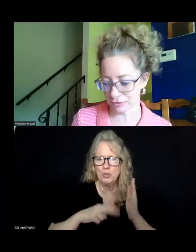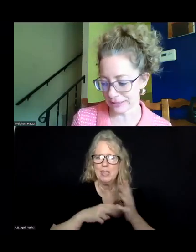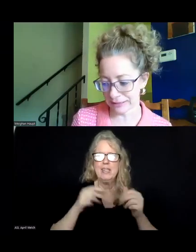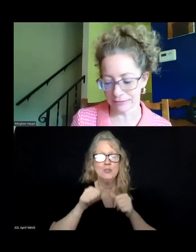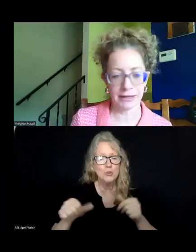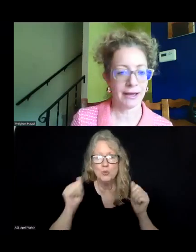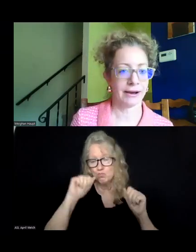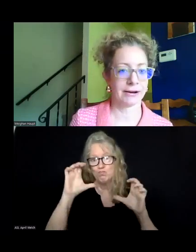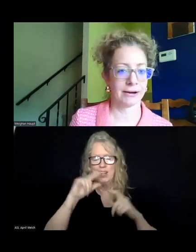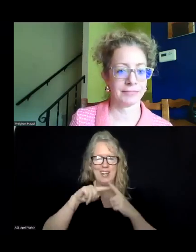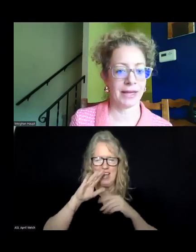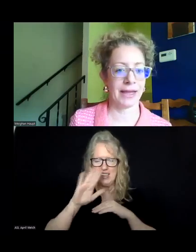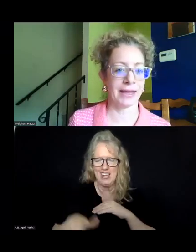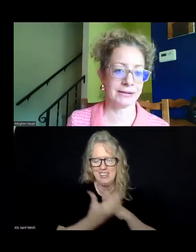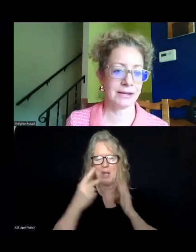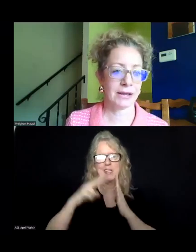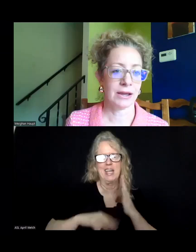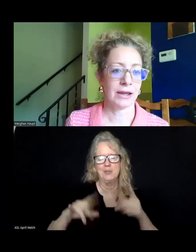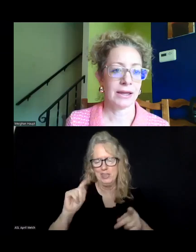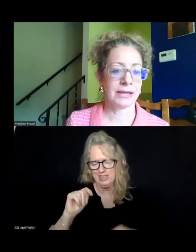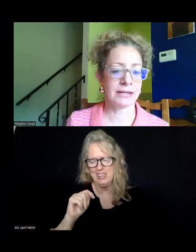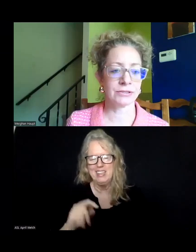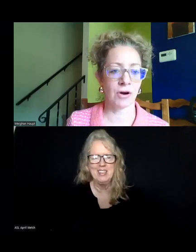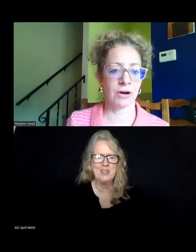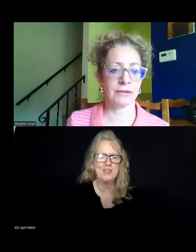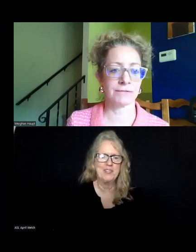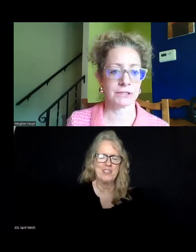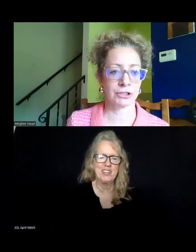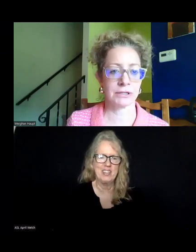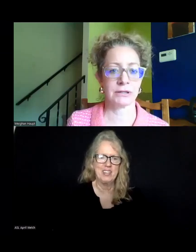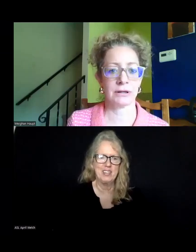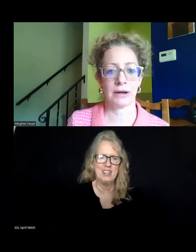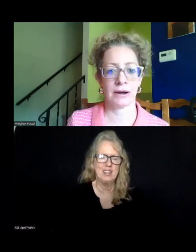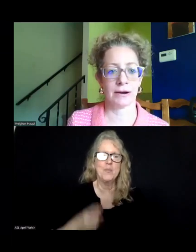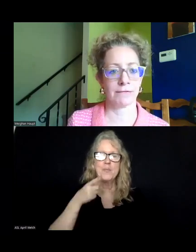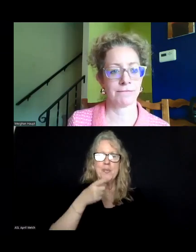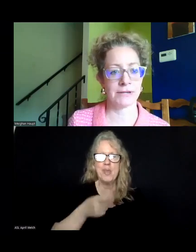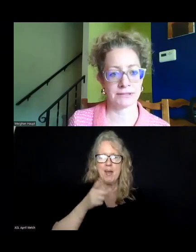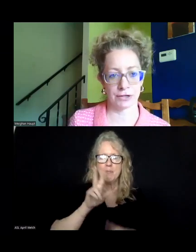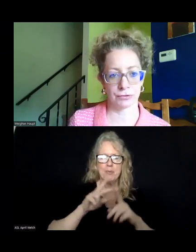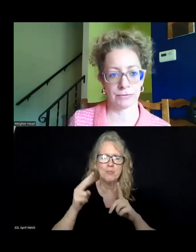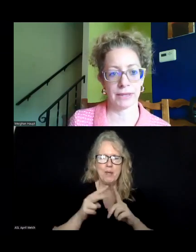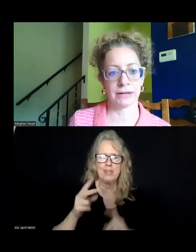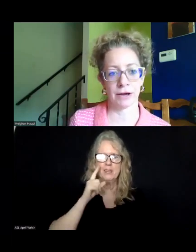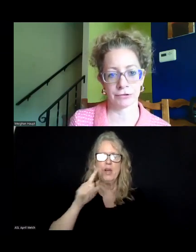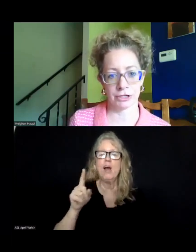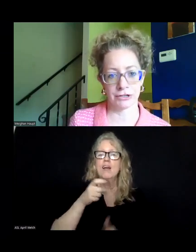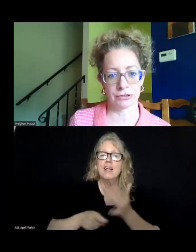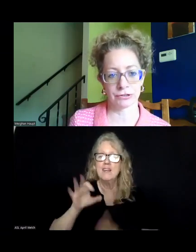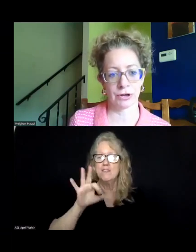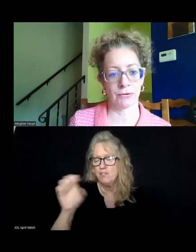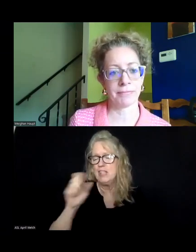at night to read it. And it is on the physician fee schedule and